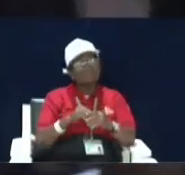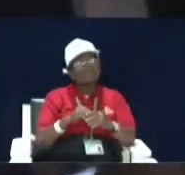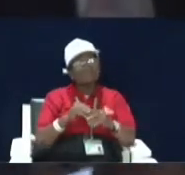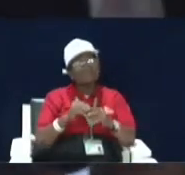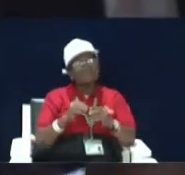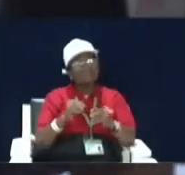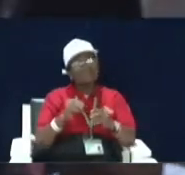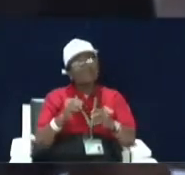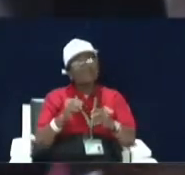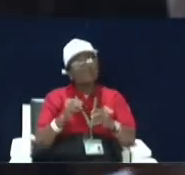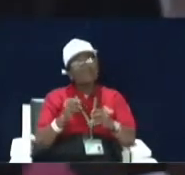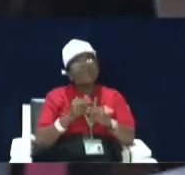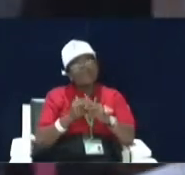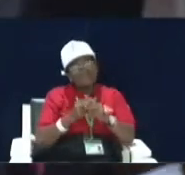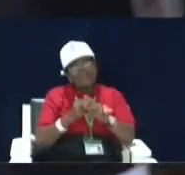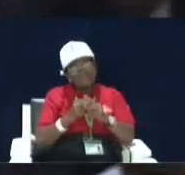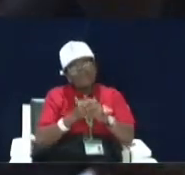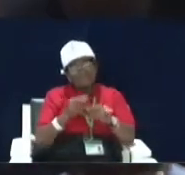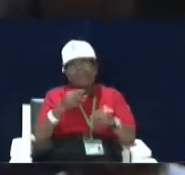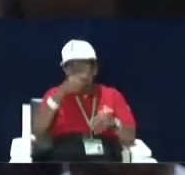because we have a short time.